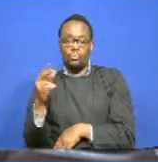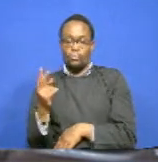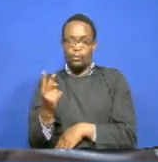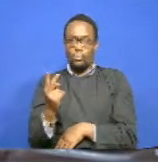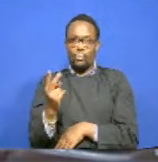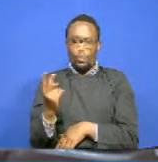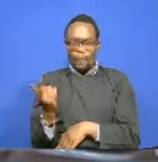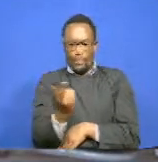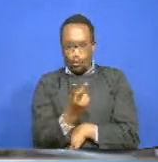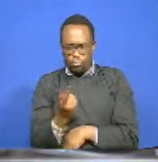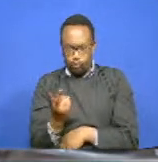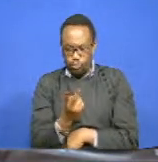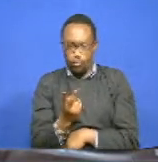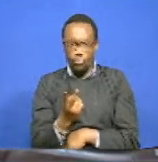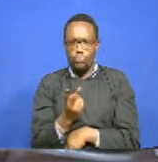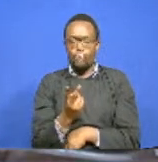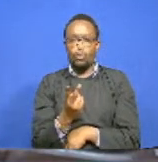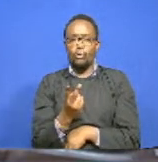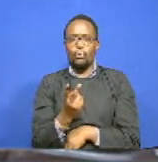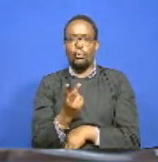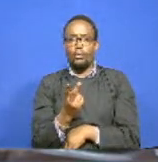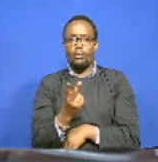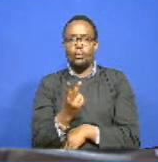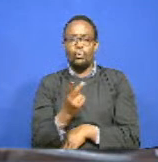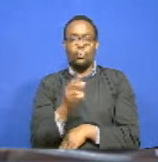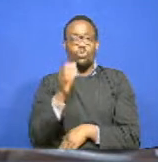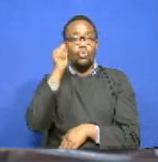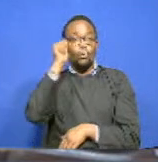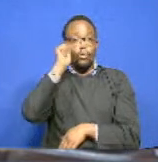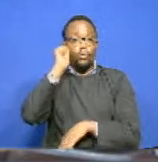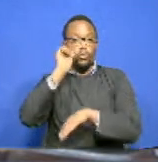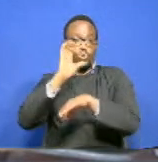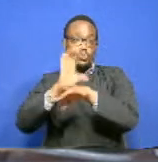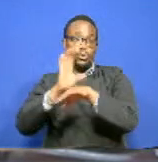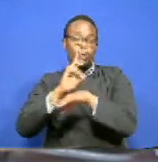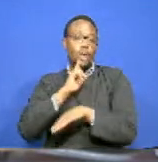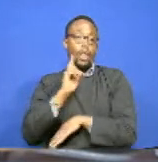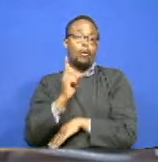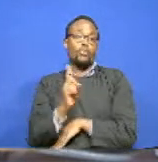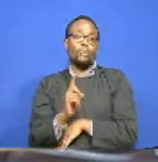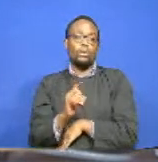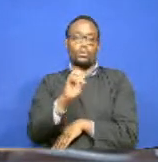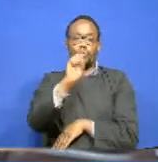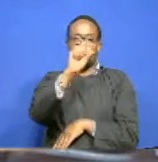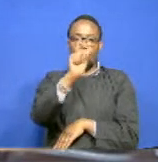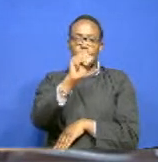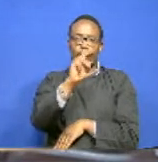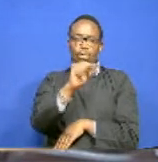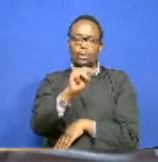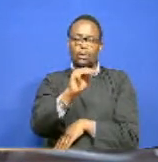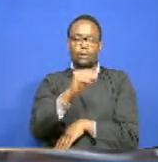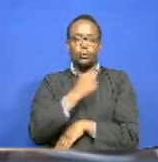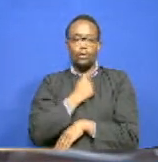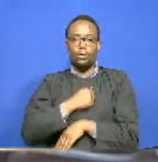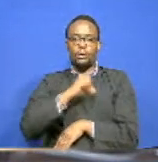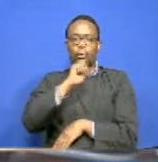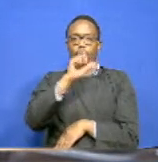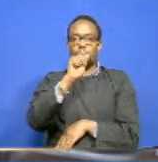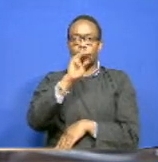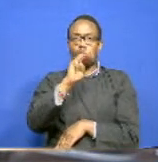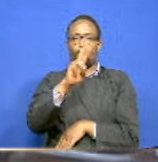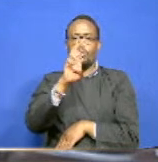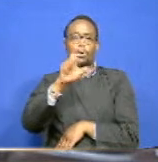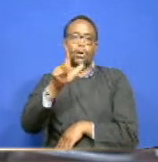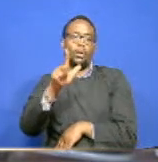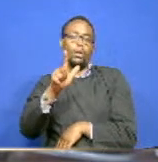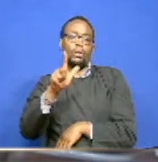Kemigisha Bwesije, both of All Saints Cathedral, Samuel Anthony Okwiri of St.